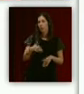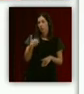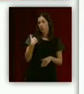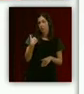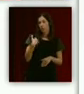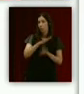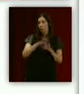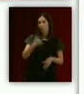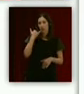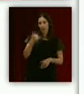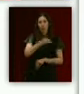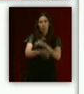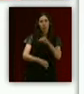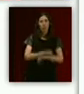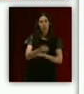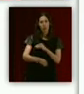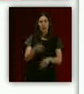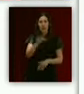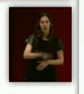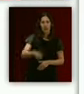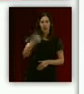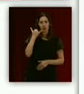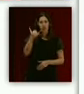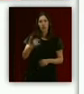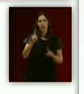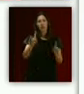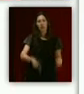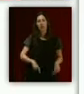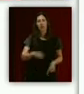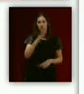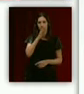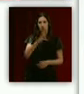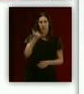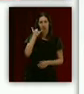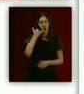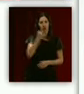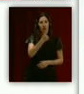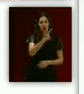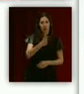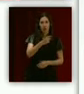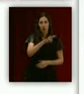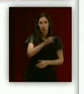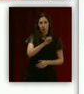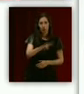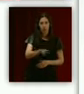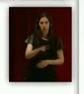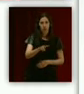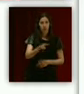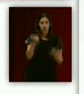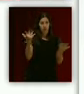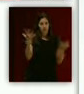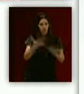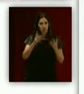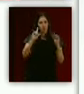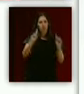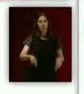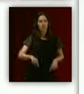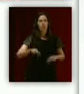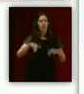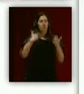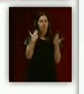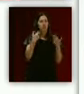digit of the number that we want to call. It would also enable us to repeat the last call, or to